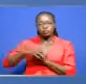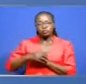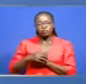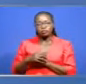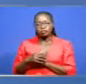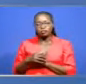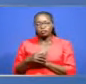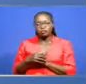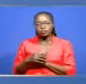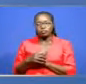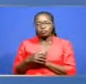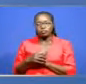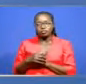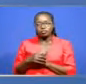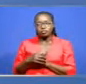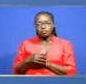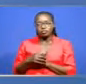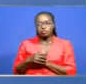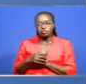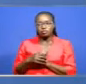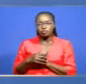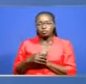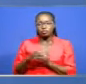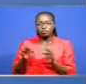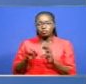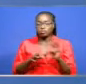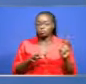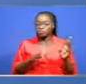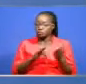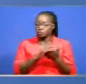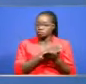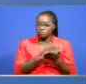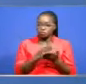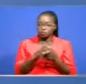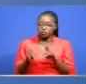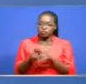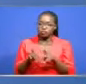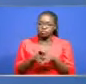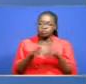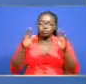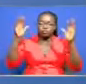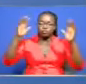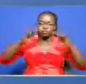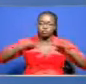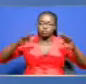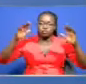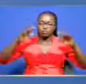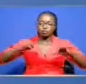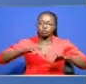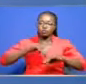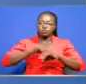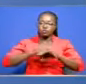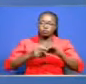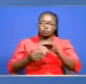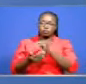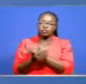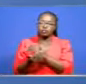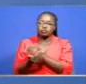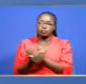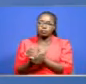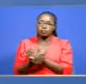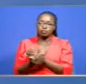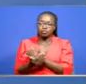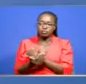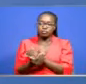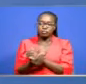parts of the country, moving all the way to the Lake Basin region and western sector, there will be showers during the morning hours, and this